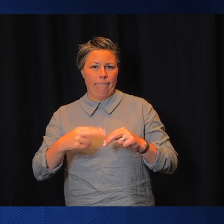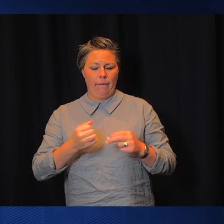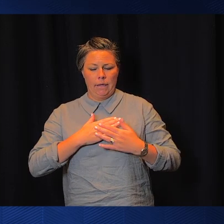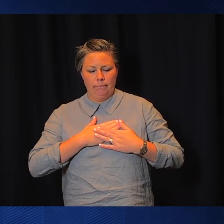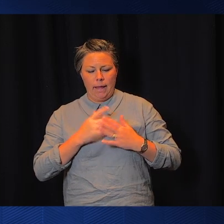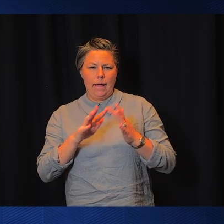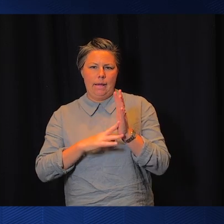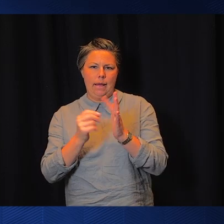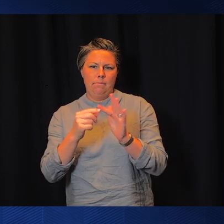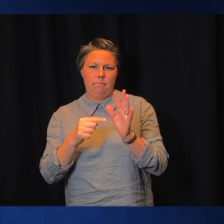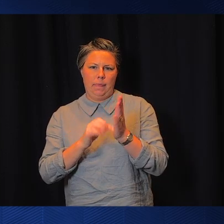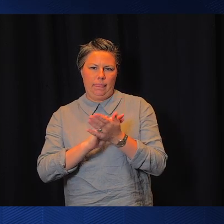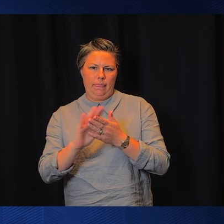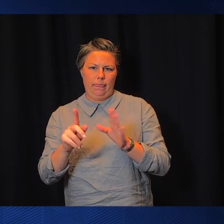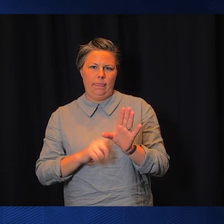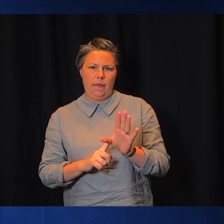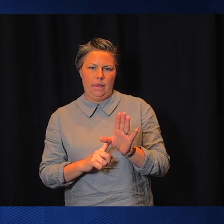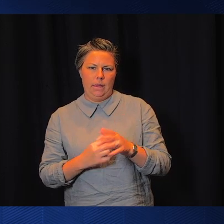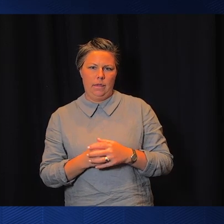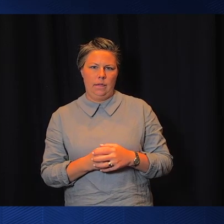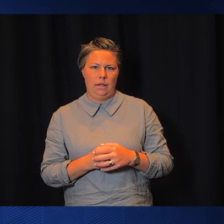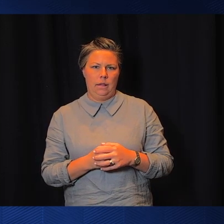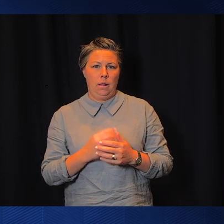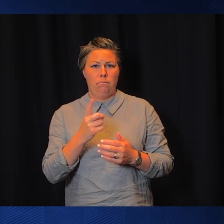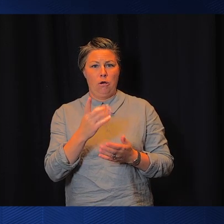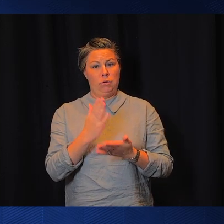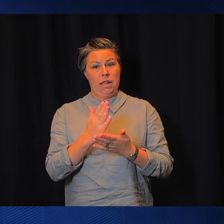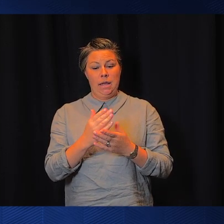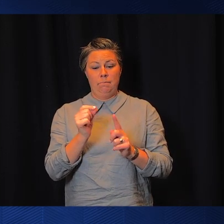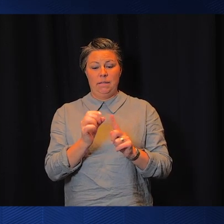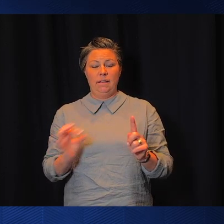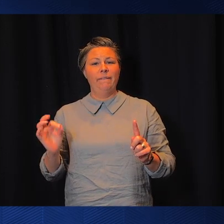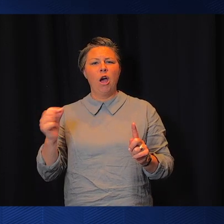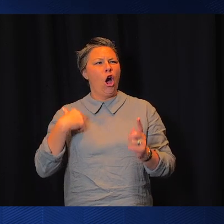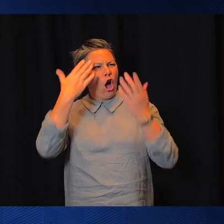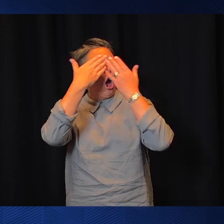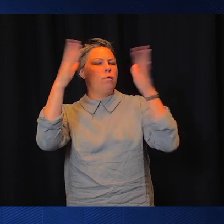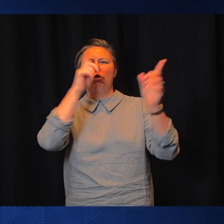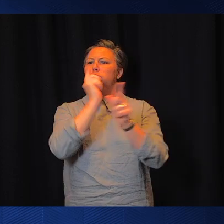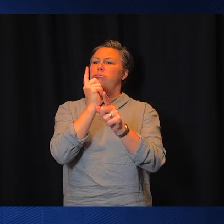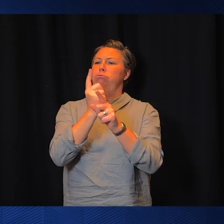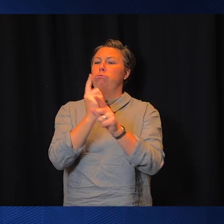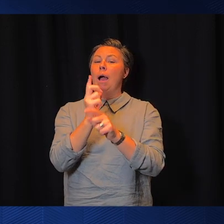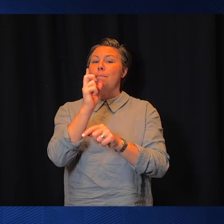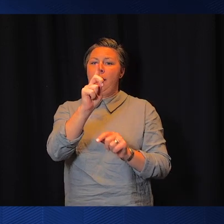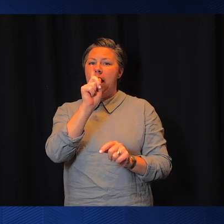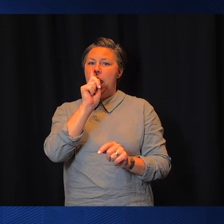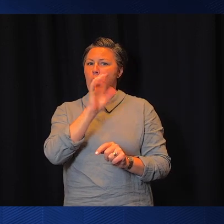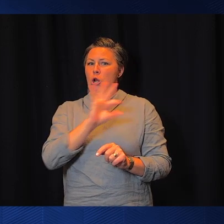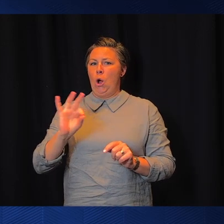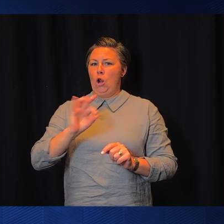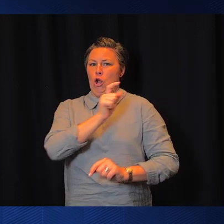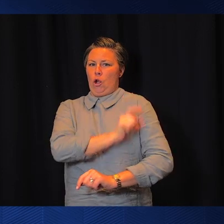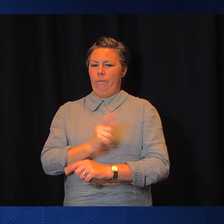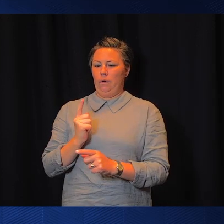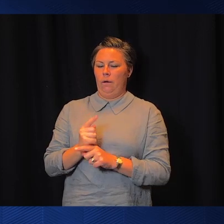our Pacific, we can talk about almost anything except money. Because we feel that it's not in our culture to talk